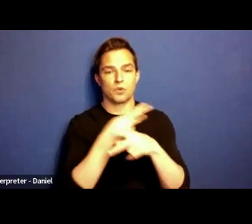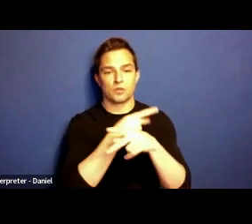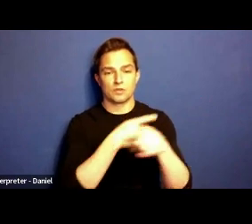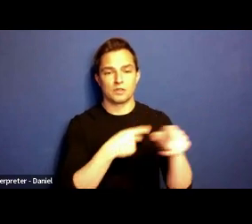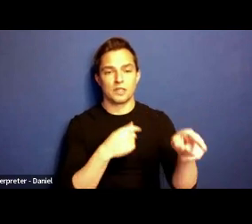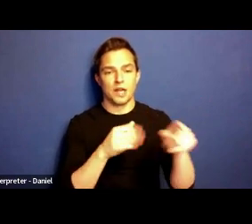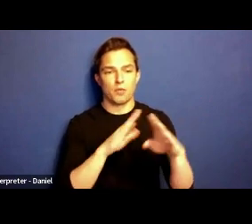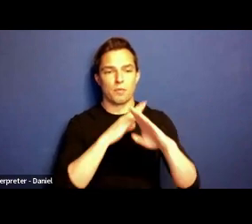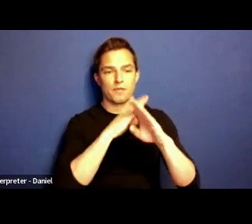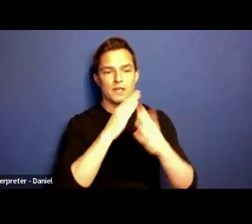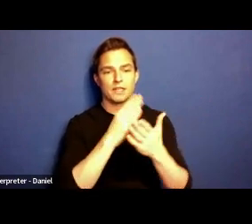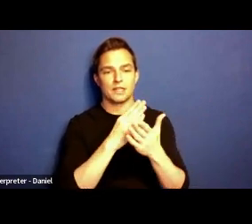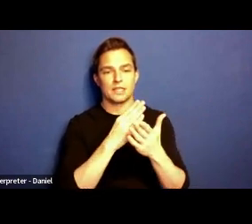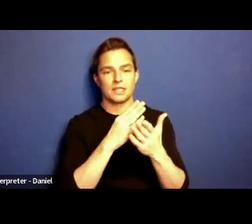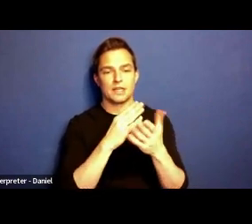some of the